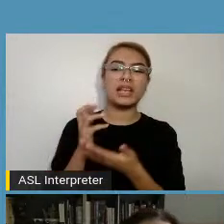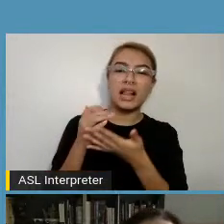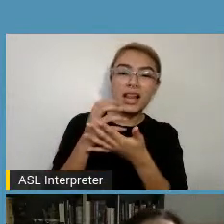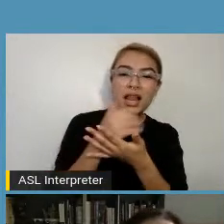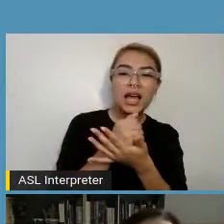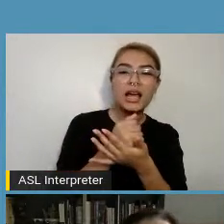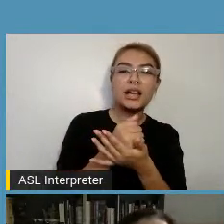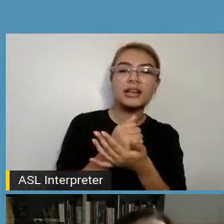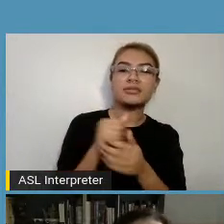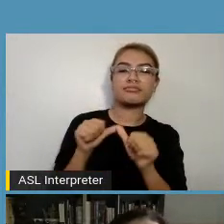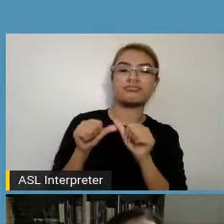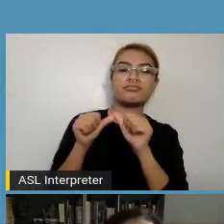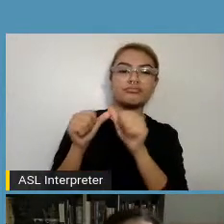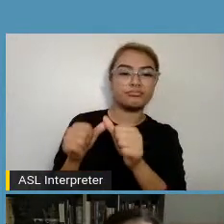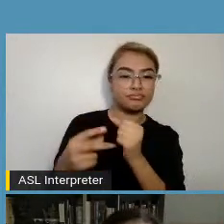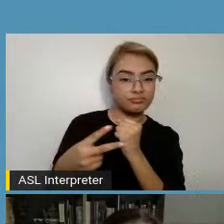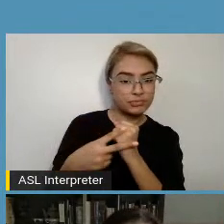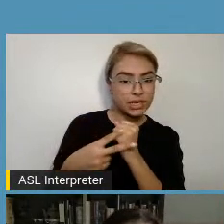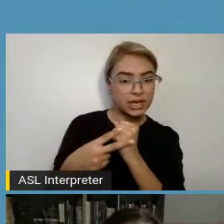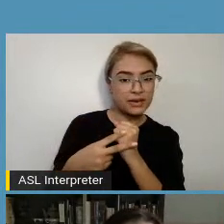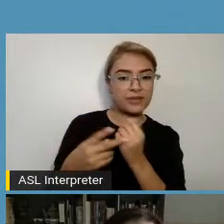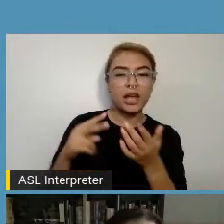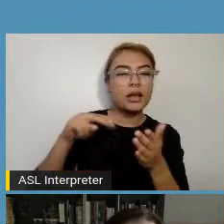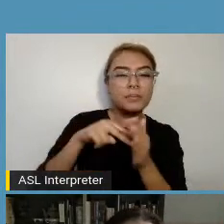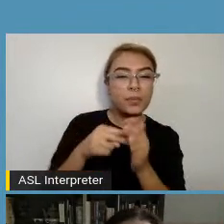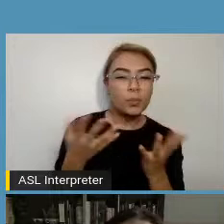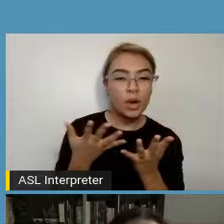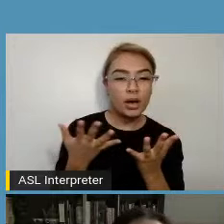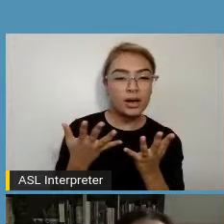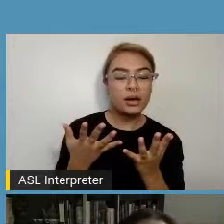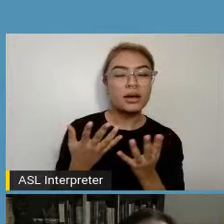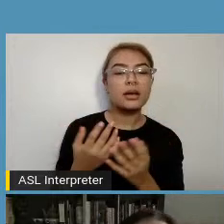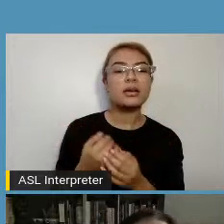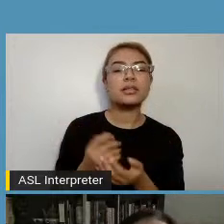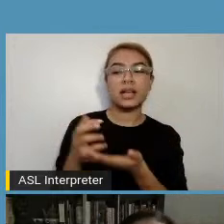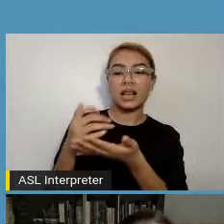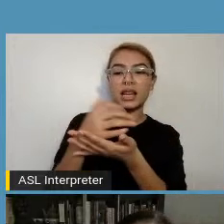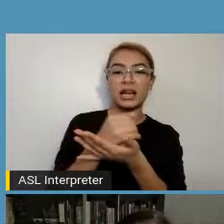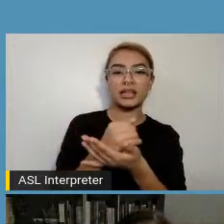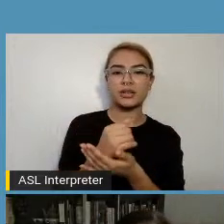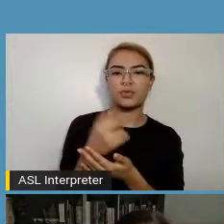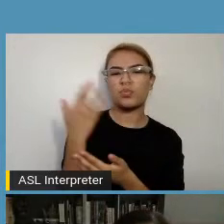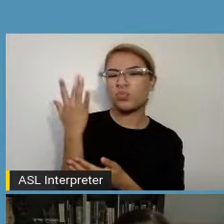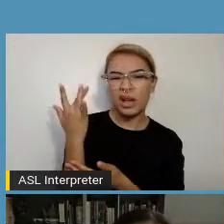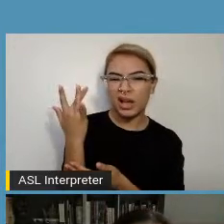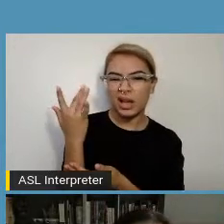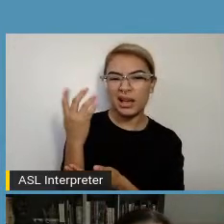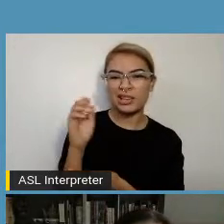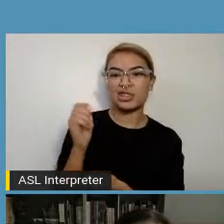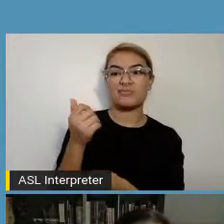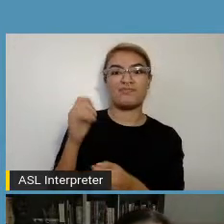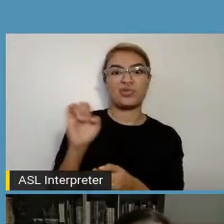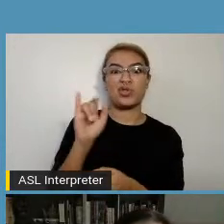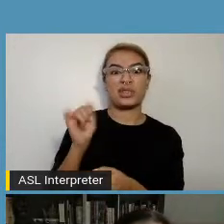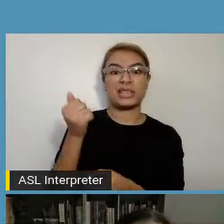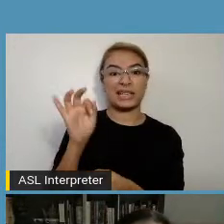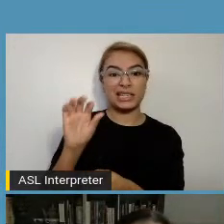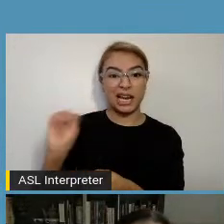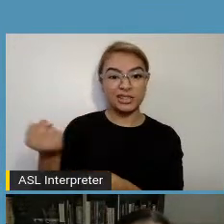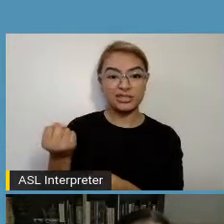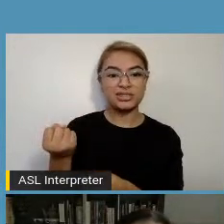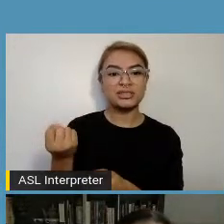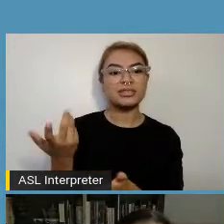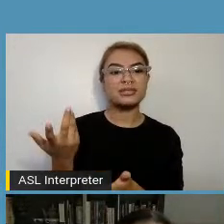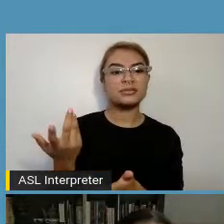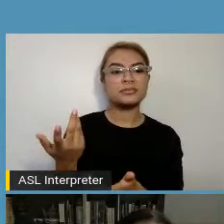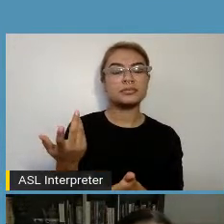and preserve, and what their intent was for collecting in the early 1900s. They were right there around